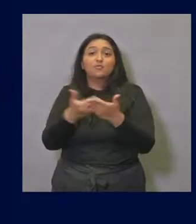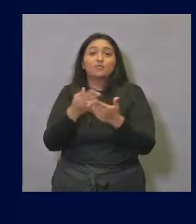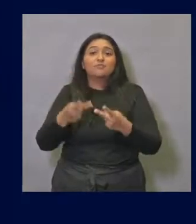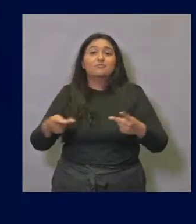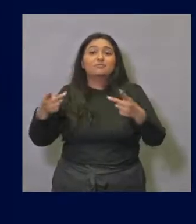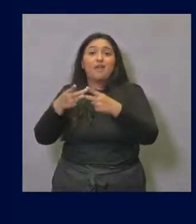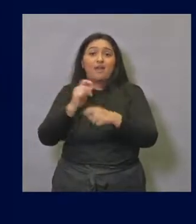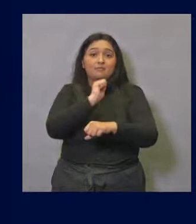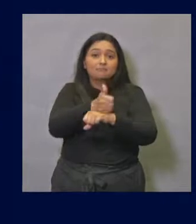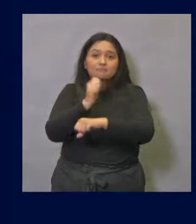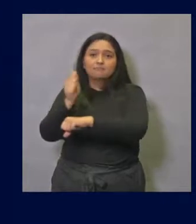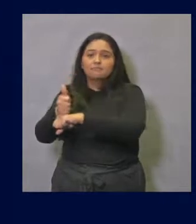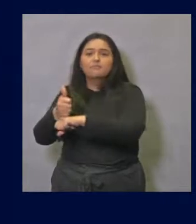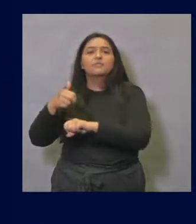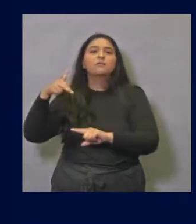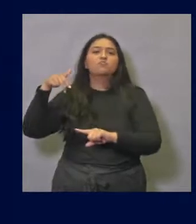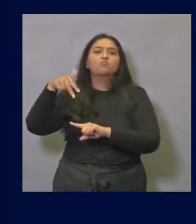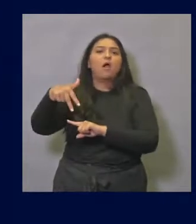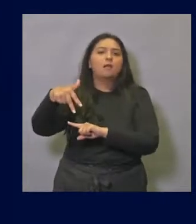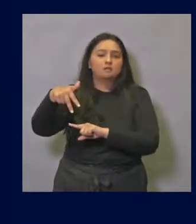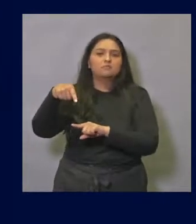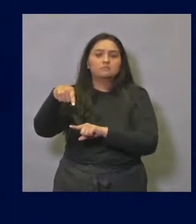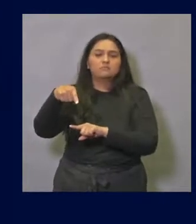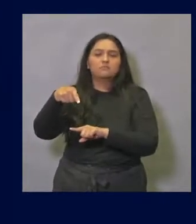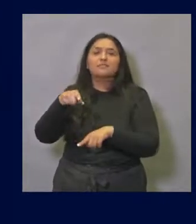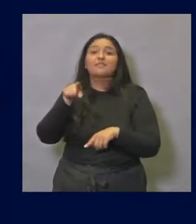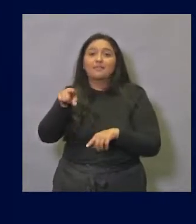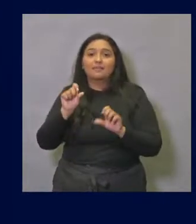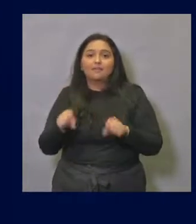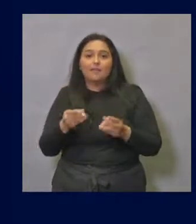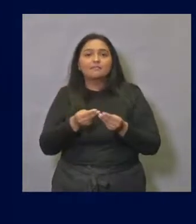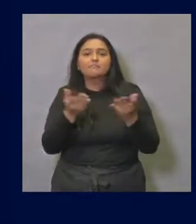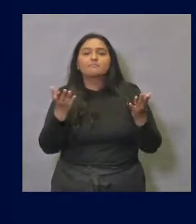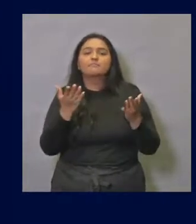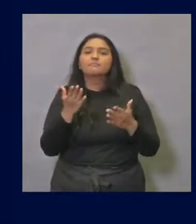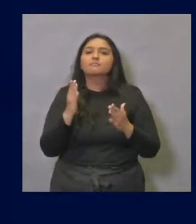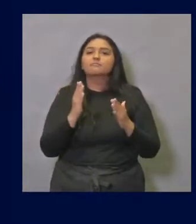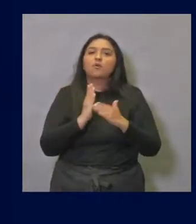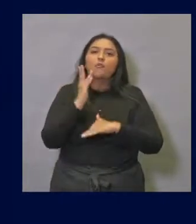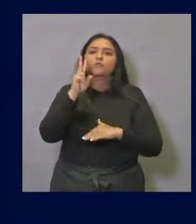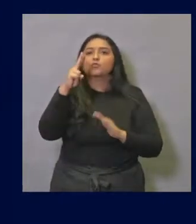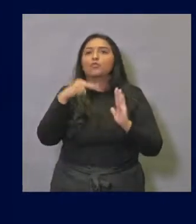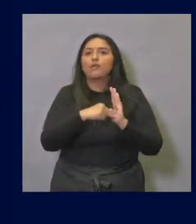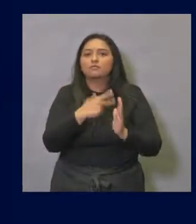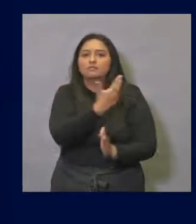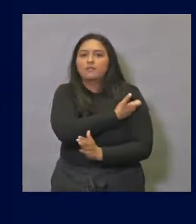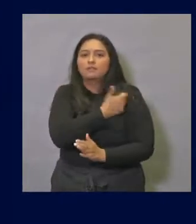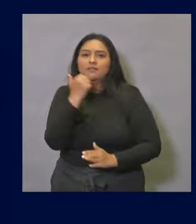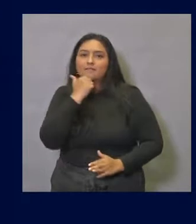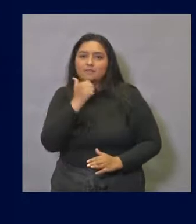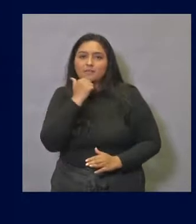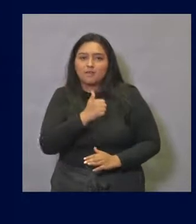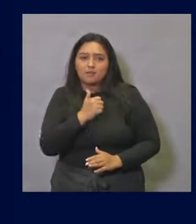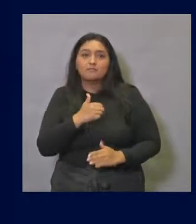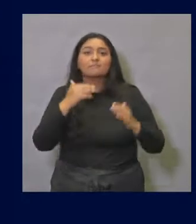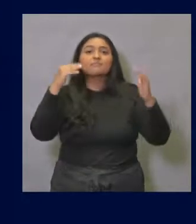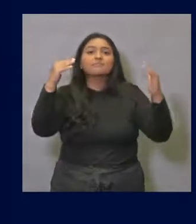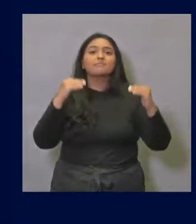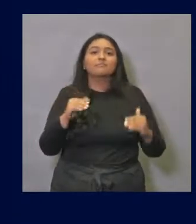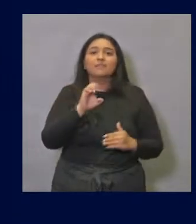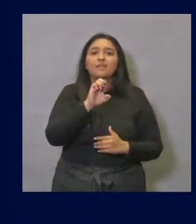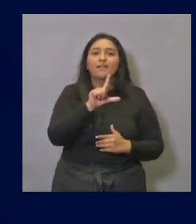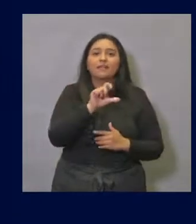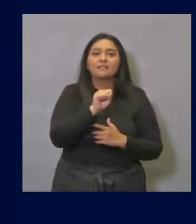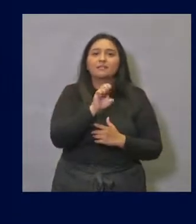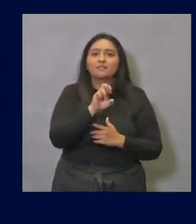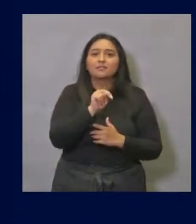each will have the ability to administer up to 2,000 vaccinations a day. The El Sereno vaccination site in LA County will